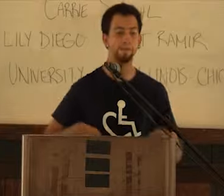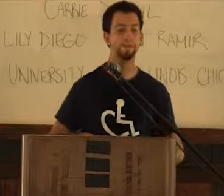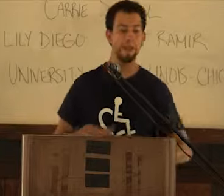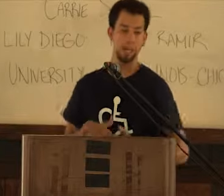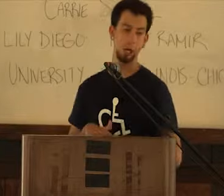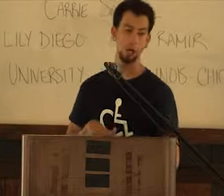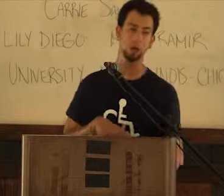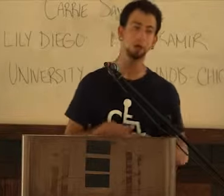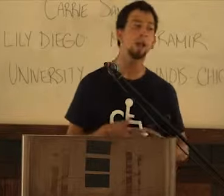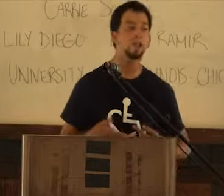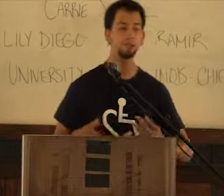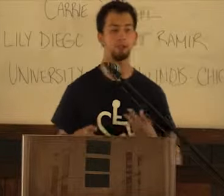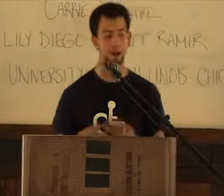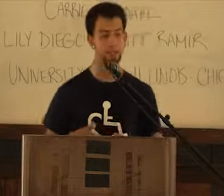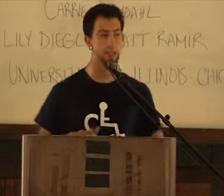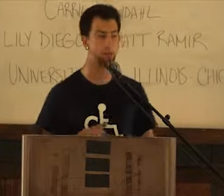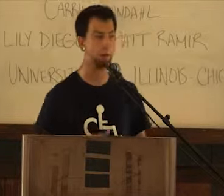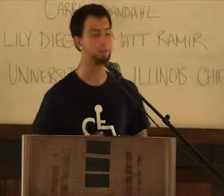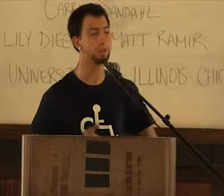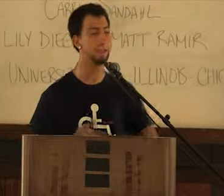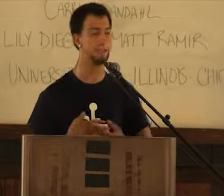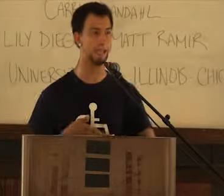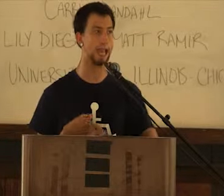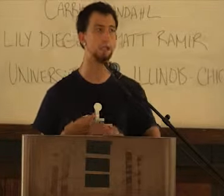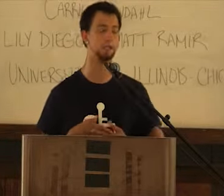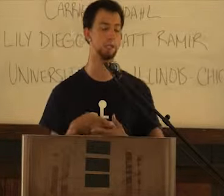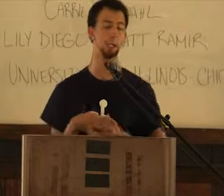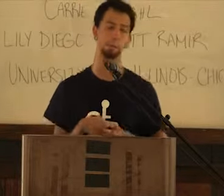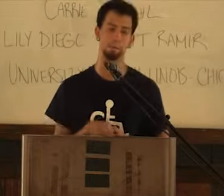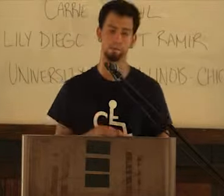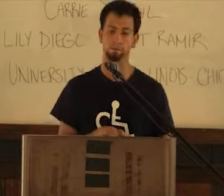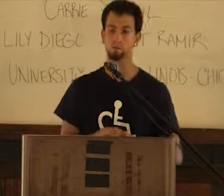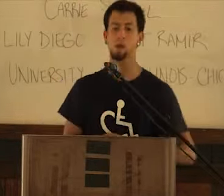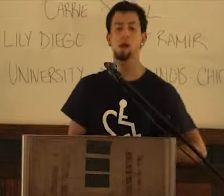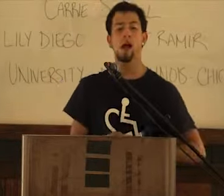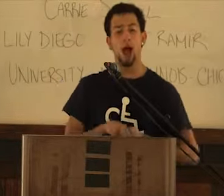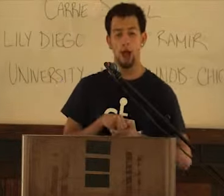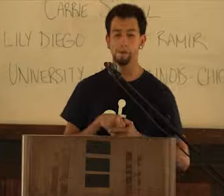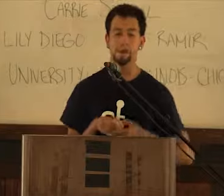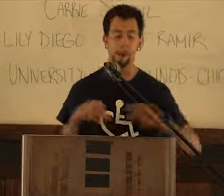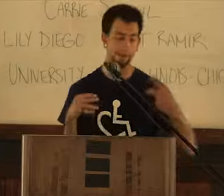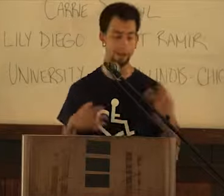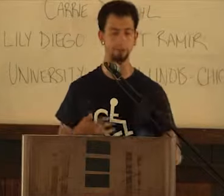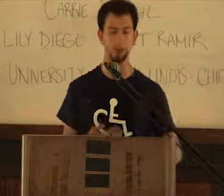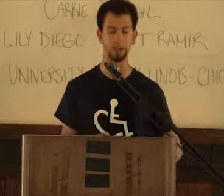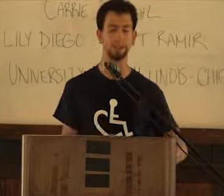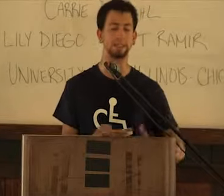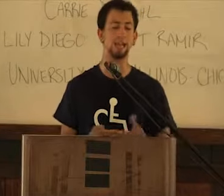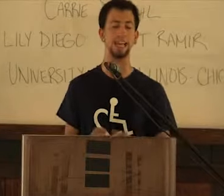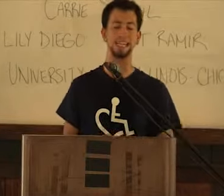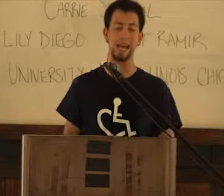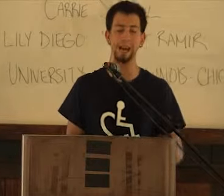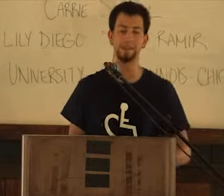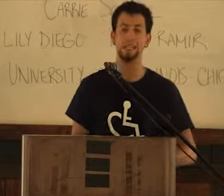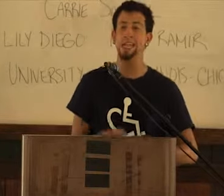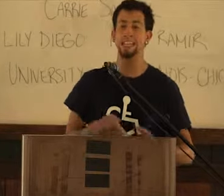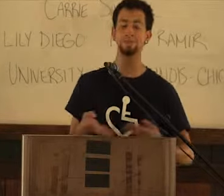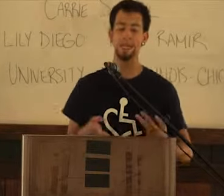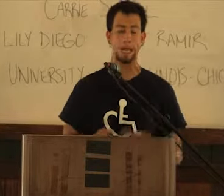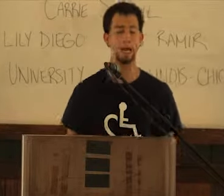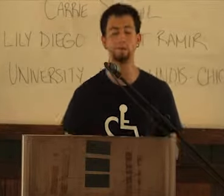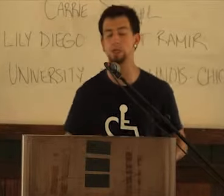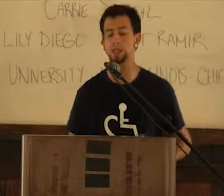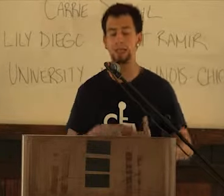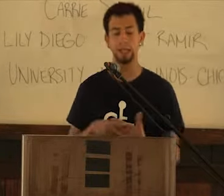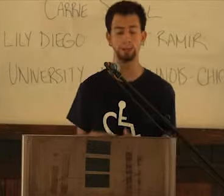I've spent years watching the world do things that I couldn't do. I've had words cut like knives,